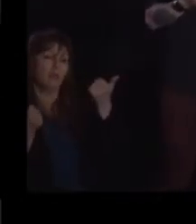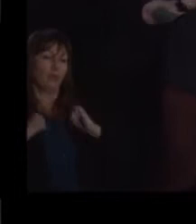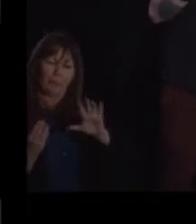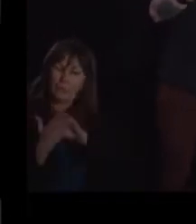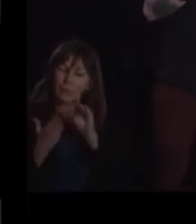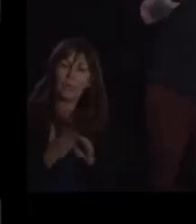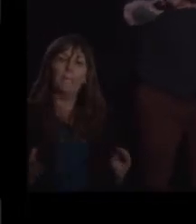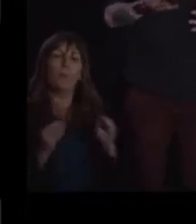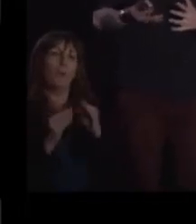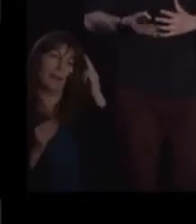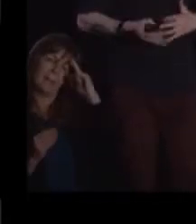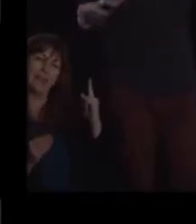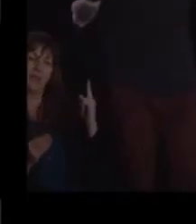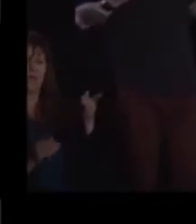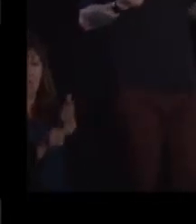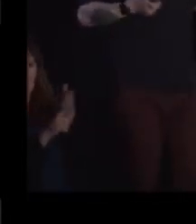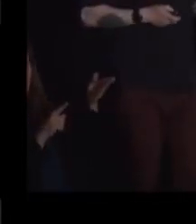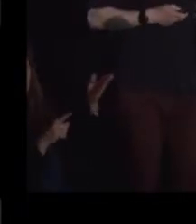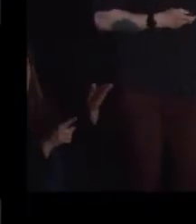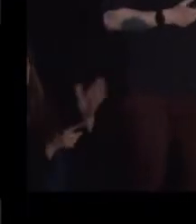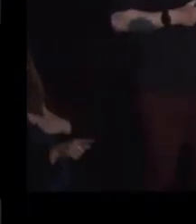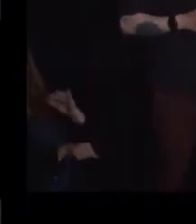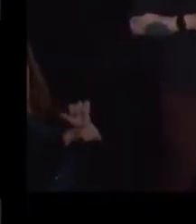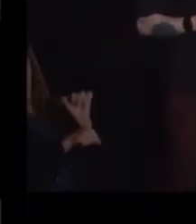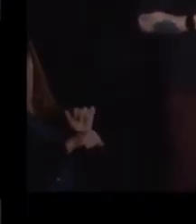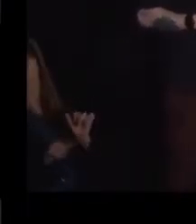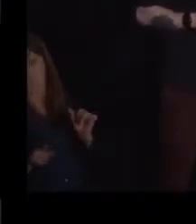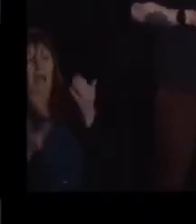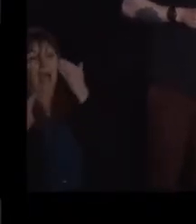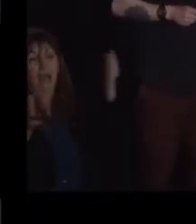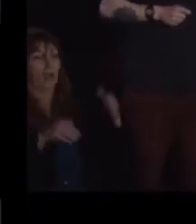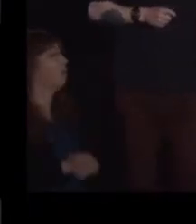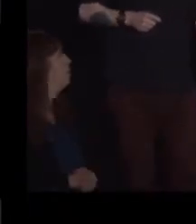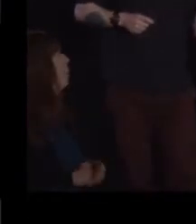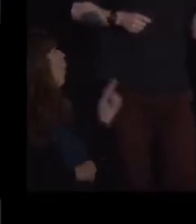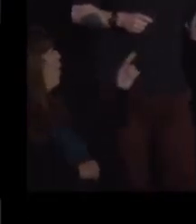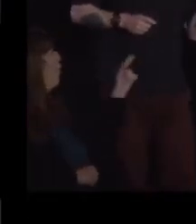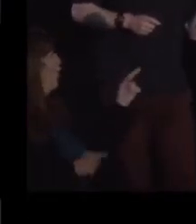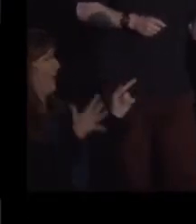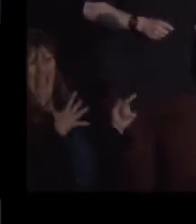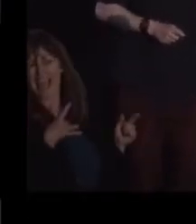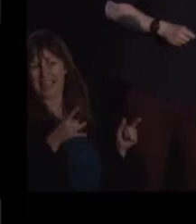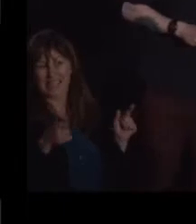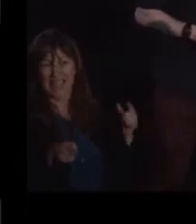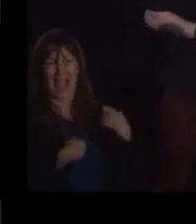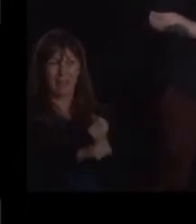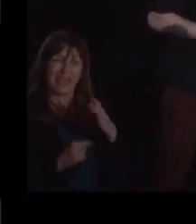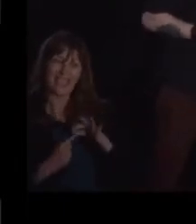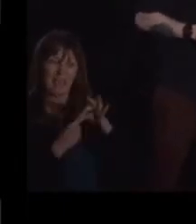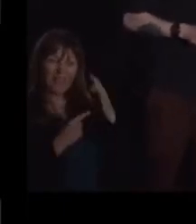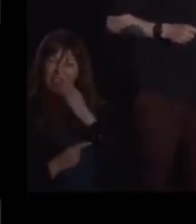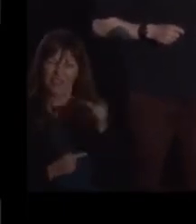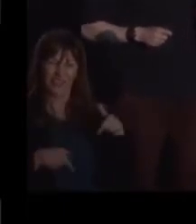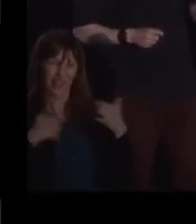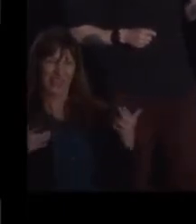like a proper professionally job with it, but I don't know. Oh, I did make a special one as well. I made a special one for you guys last night with a special blingy sheen